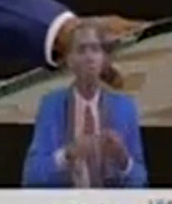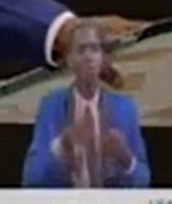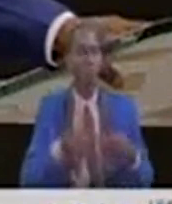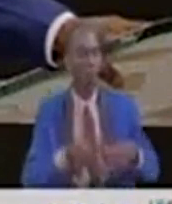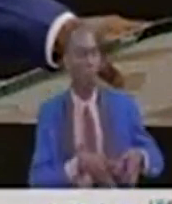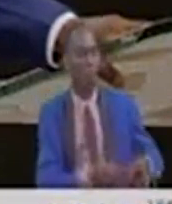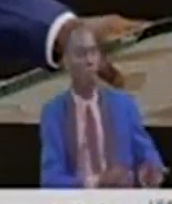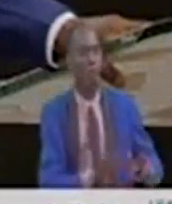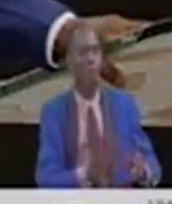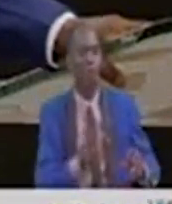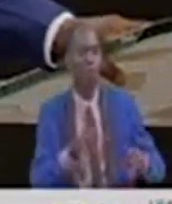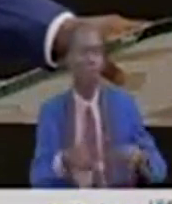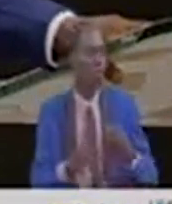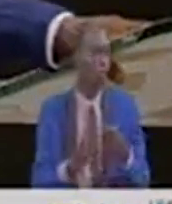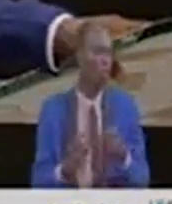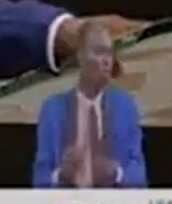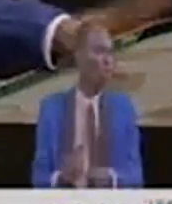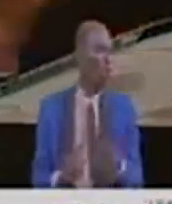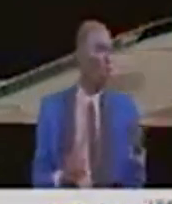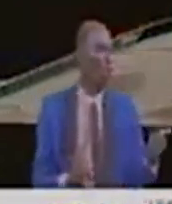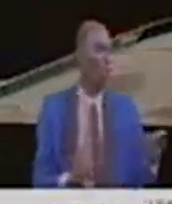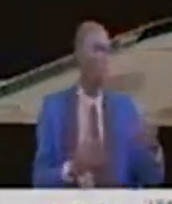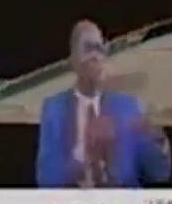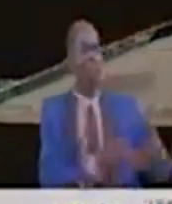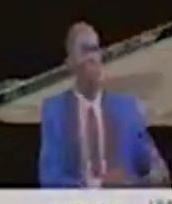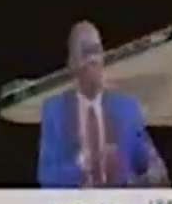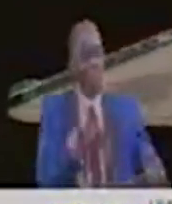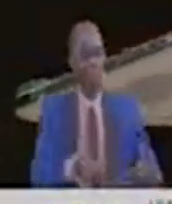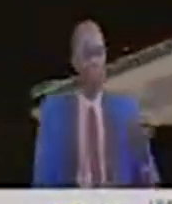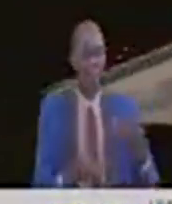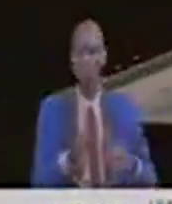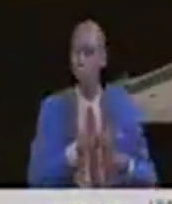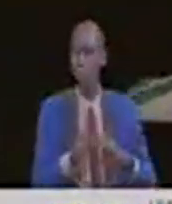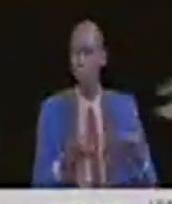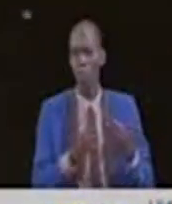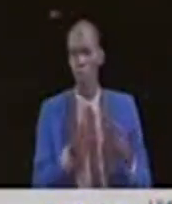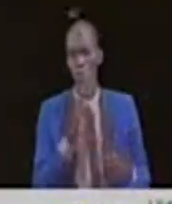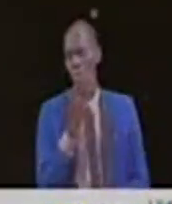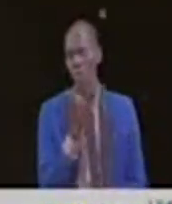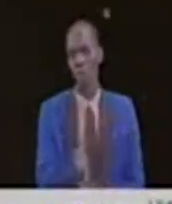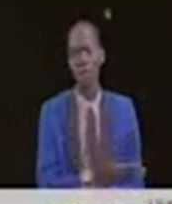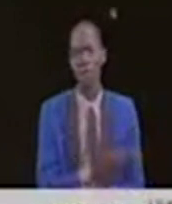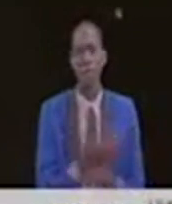that other side where you don't want to go. Three things we're looking at.